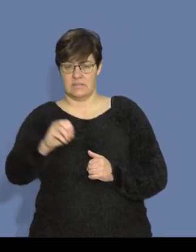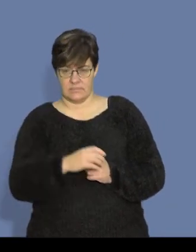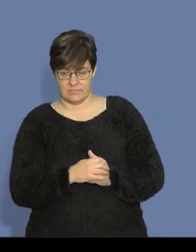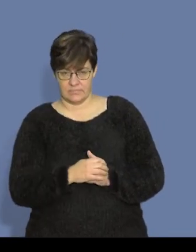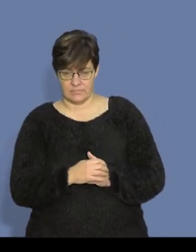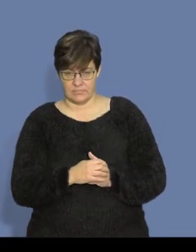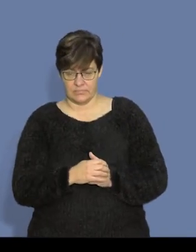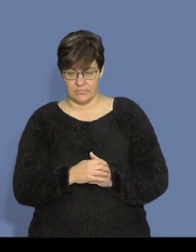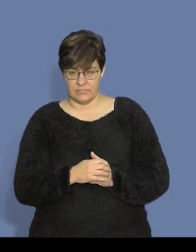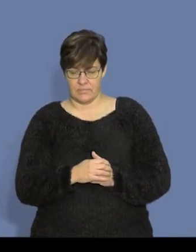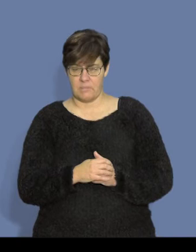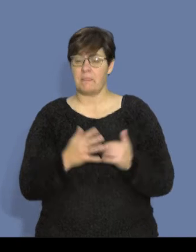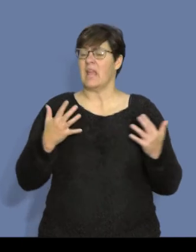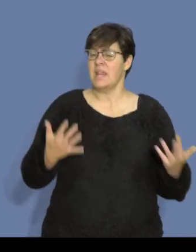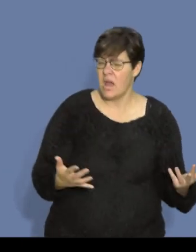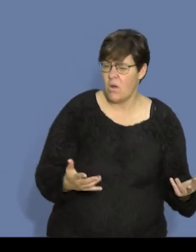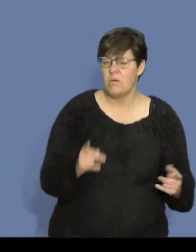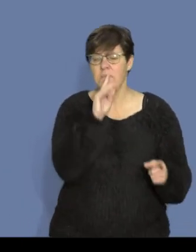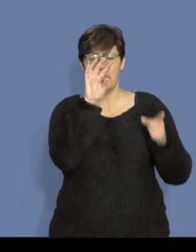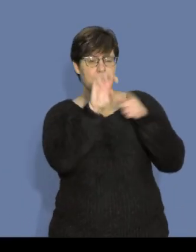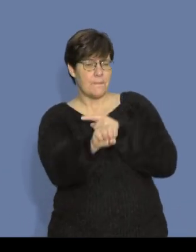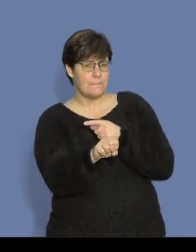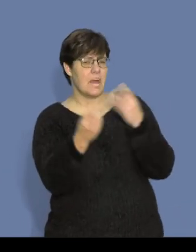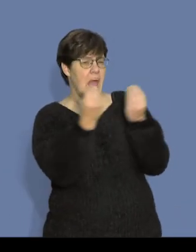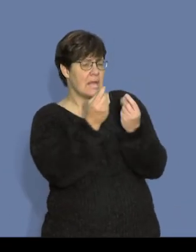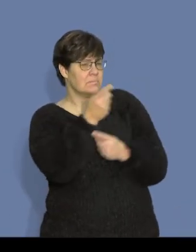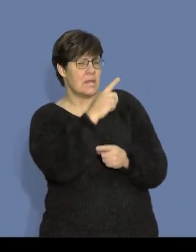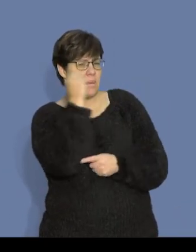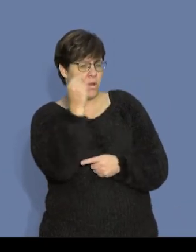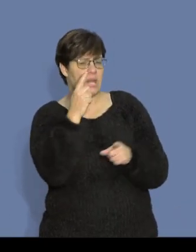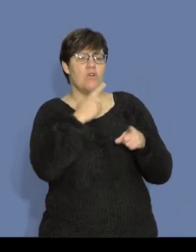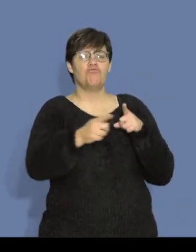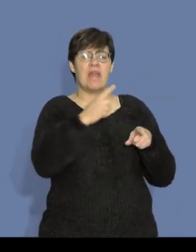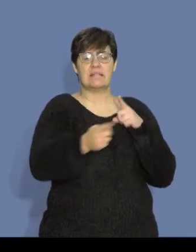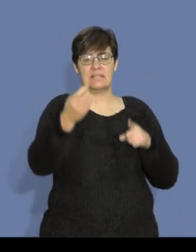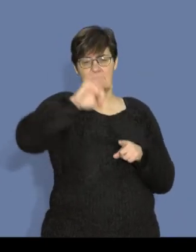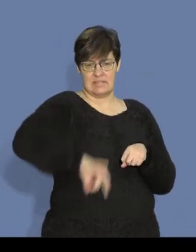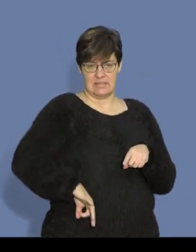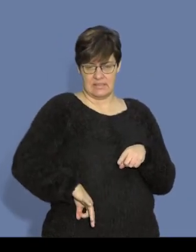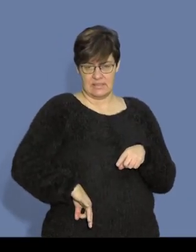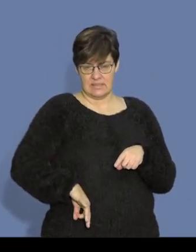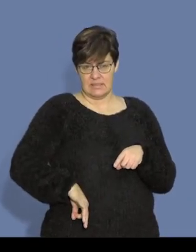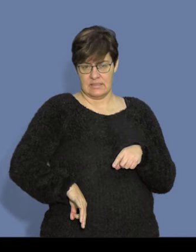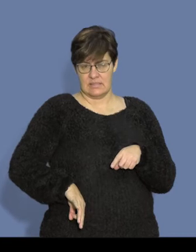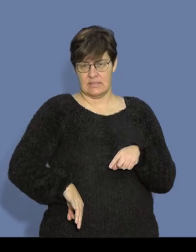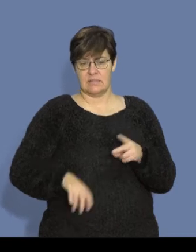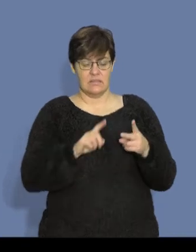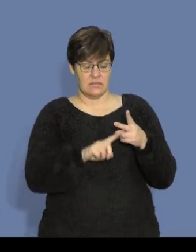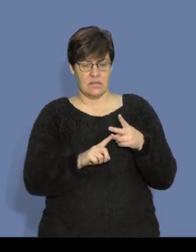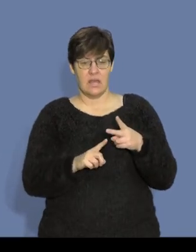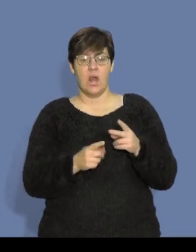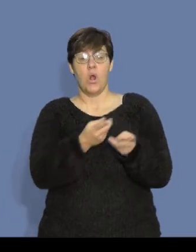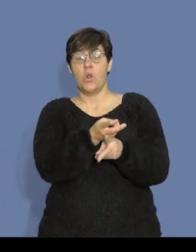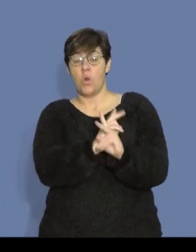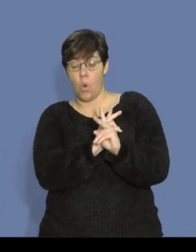21,870. Okay, now you find you have items here called rent income, you have interest